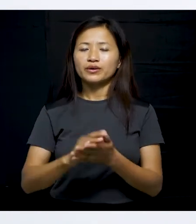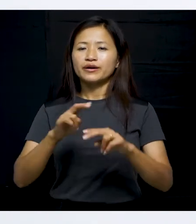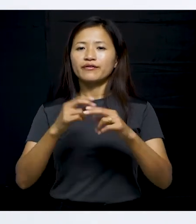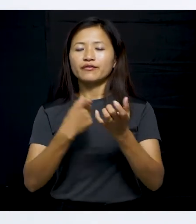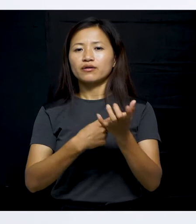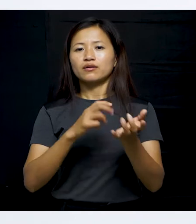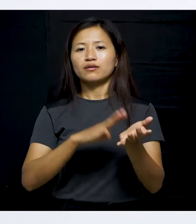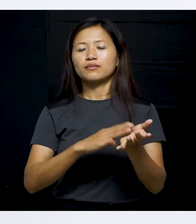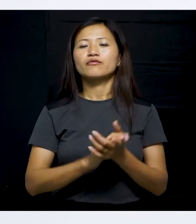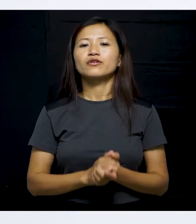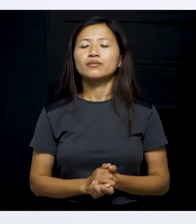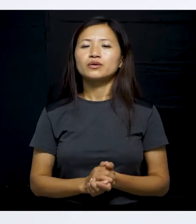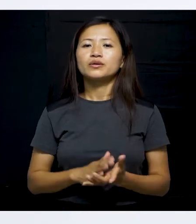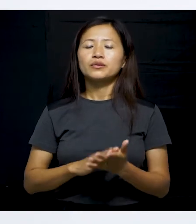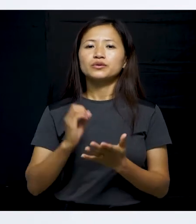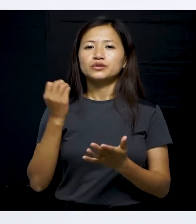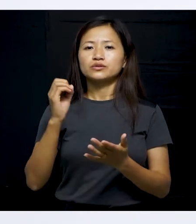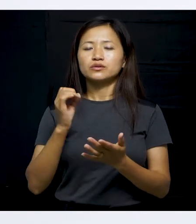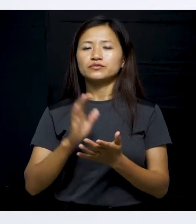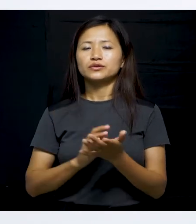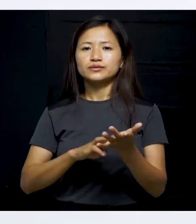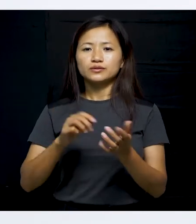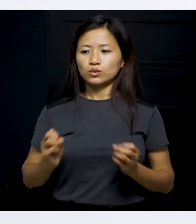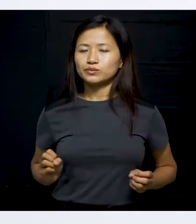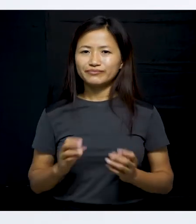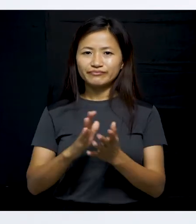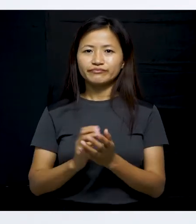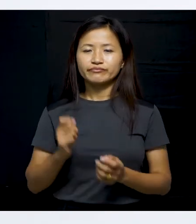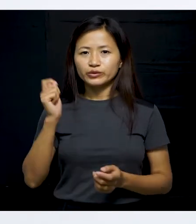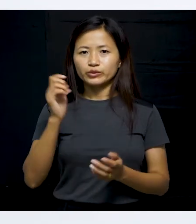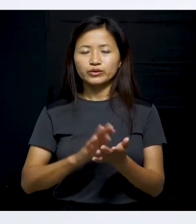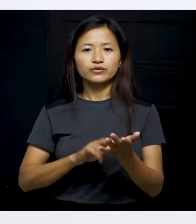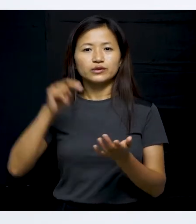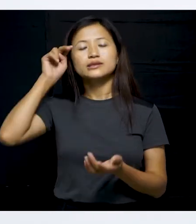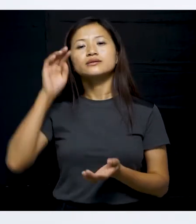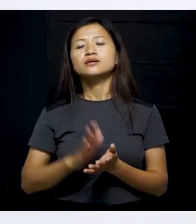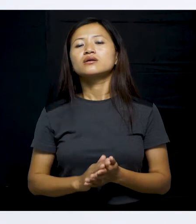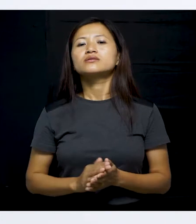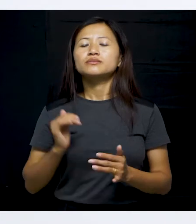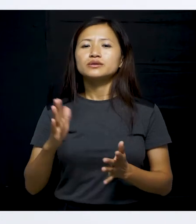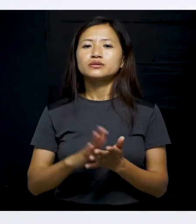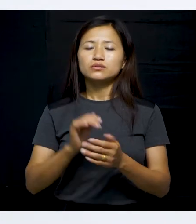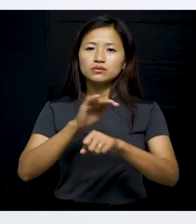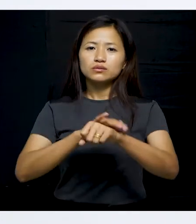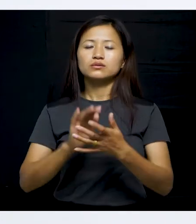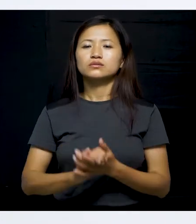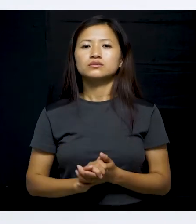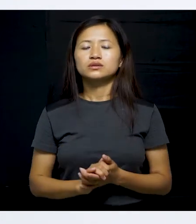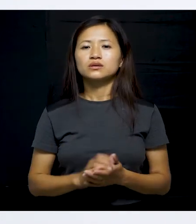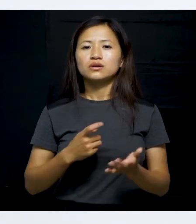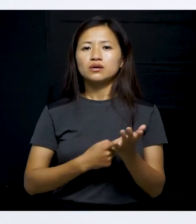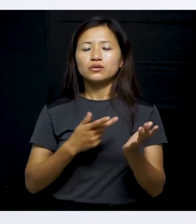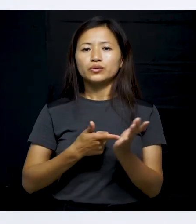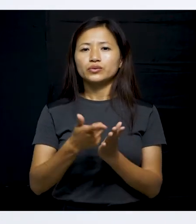also another occupation of the Nagas, and that also comes under the occupation. So depending on the